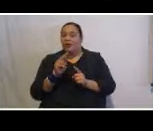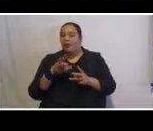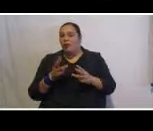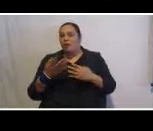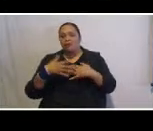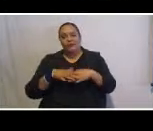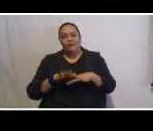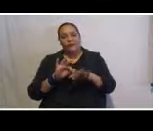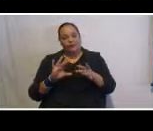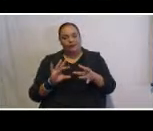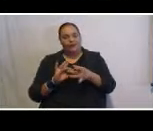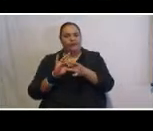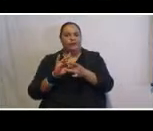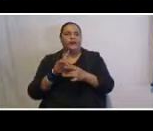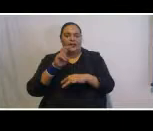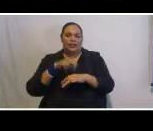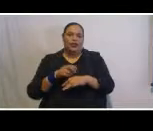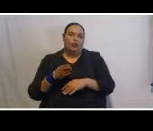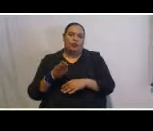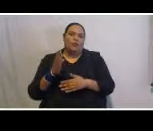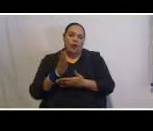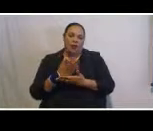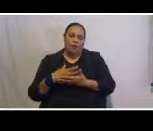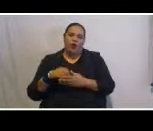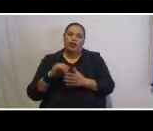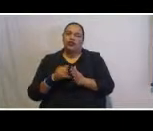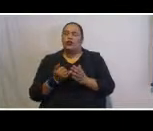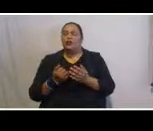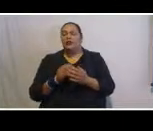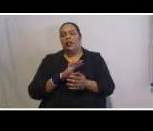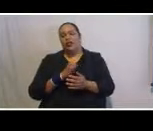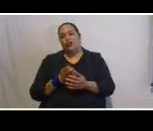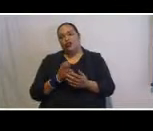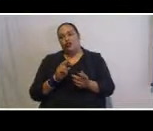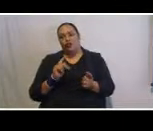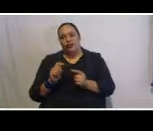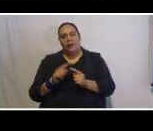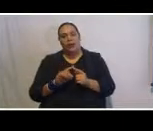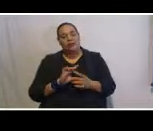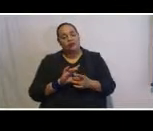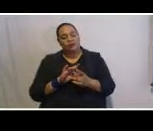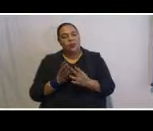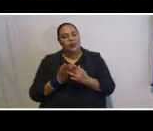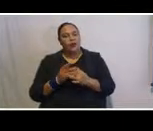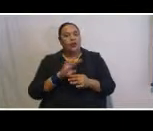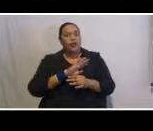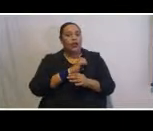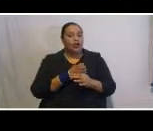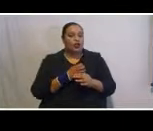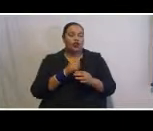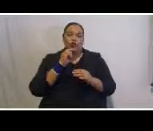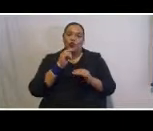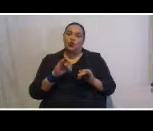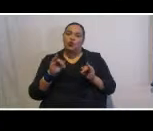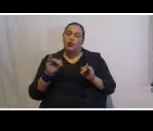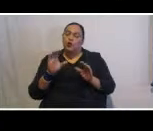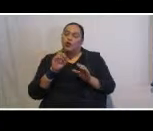mainstream tied electricity should be a part of just energy transition. Relationship between the energy intensive user